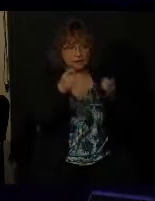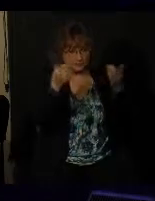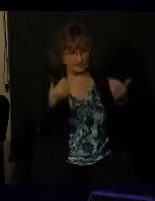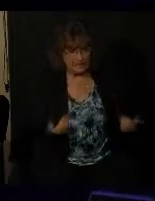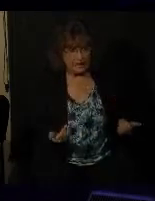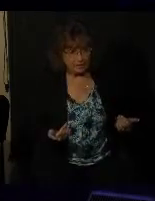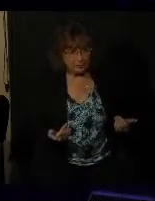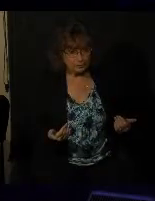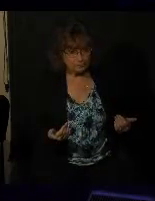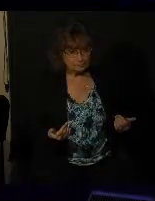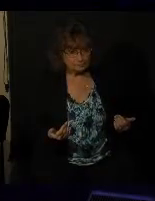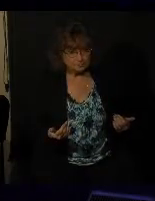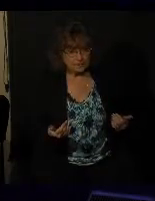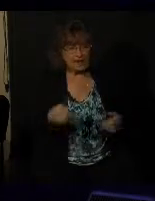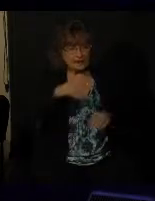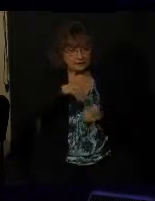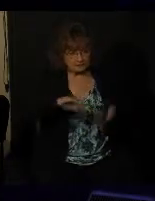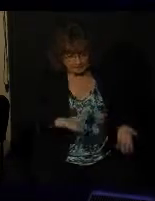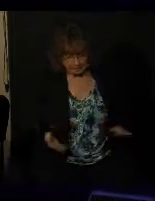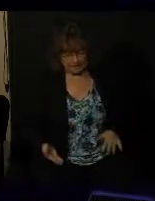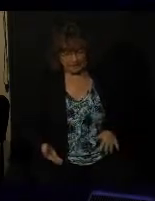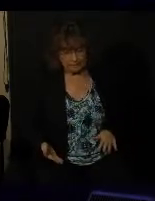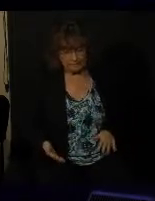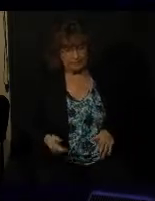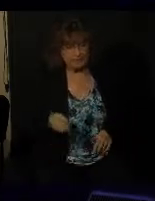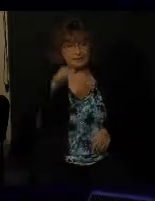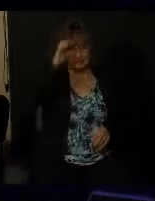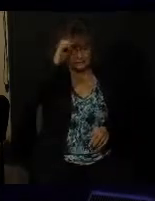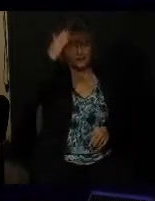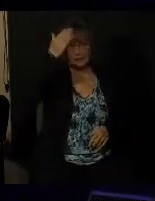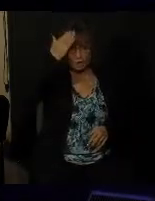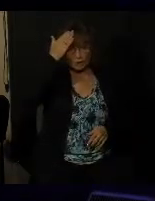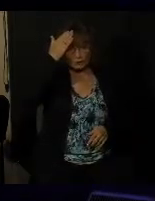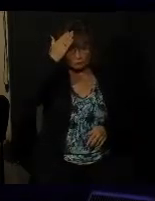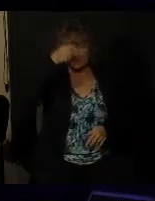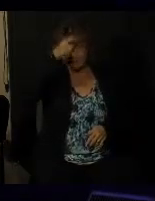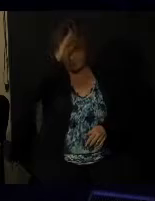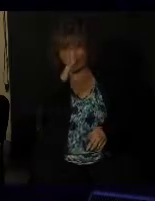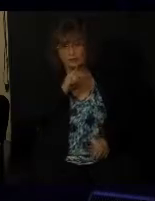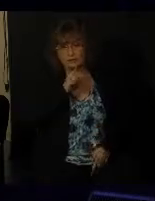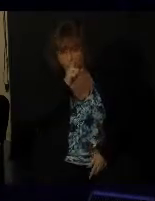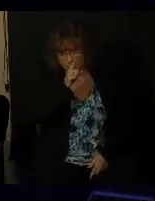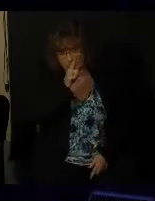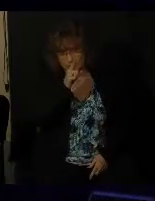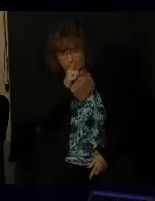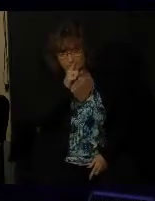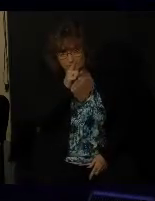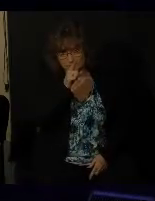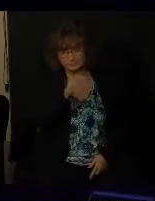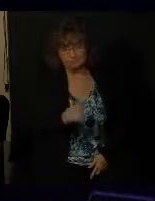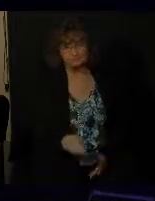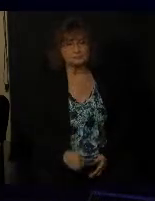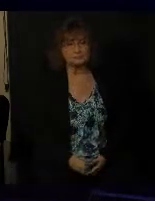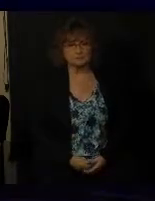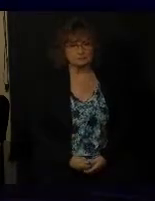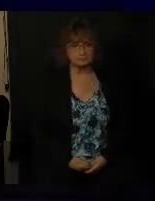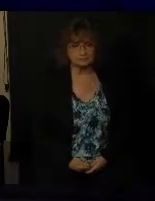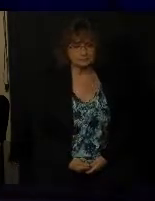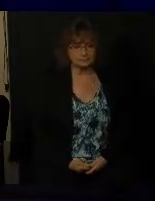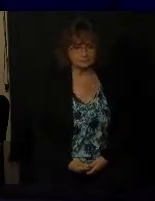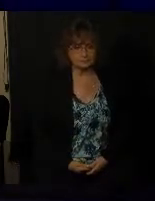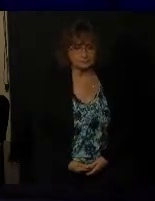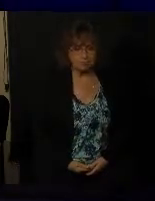knee and confessed with the tongue God's lordship, and he did it in anguish.